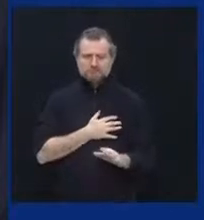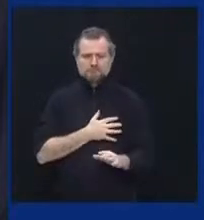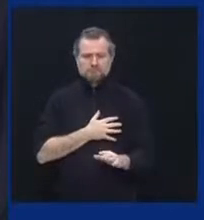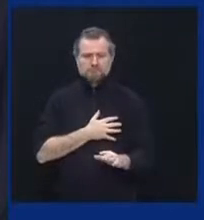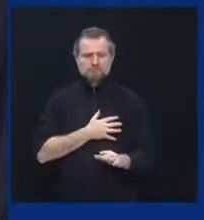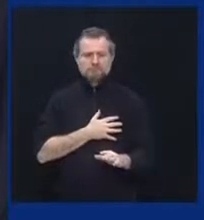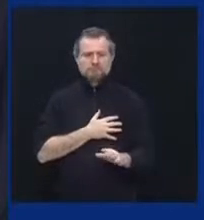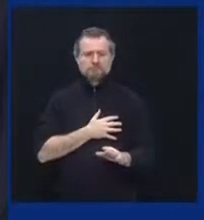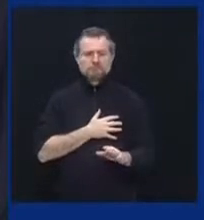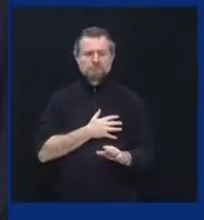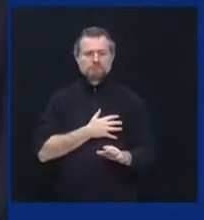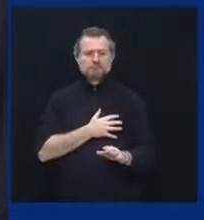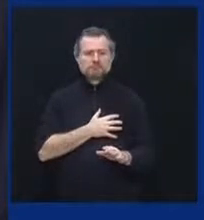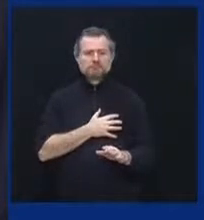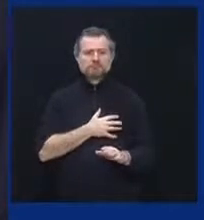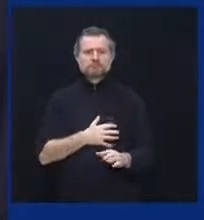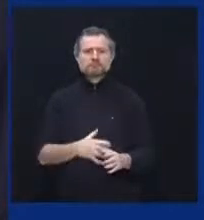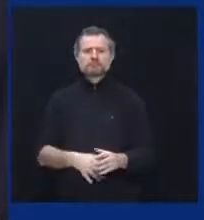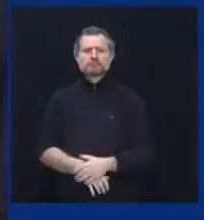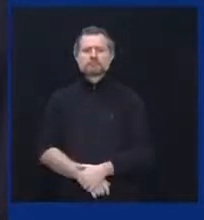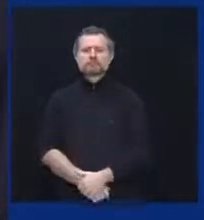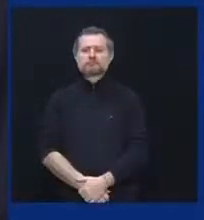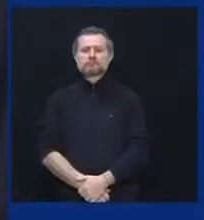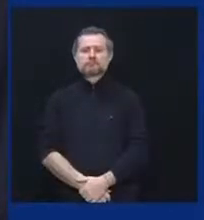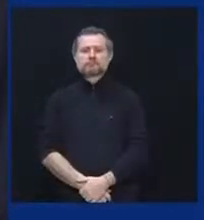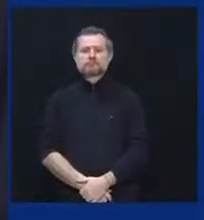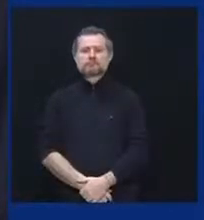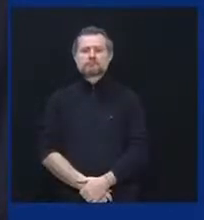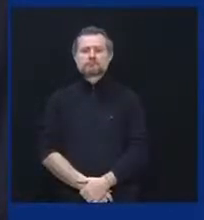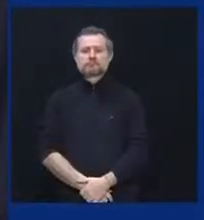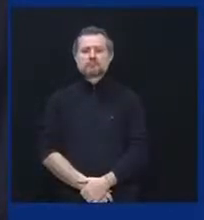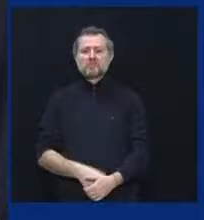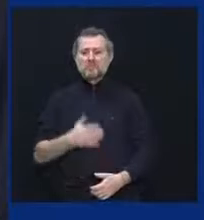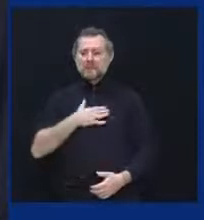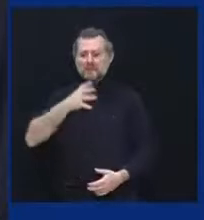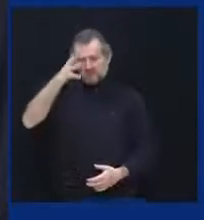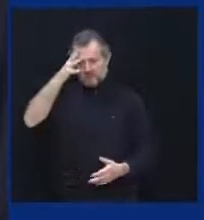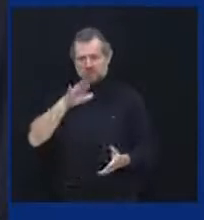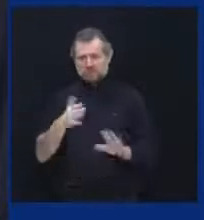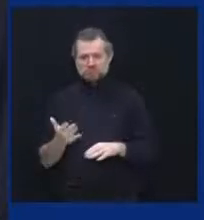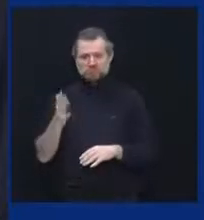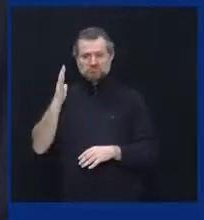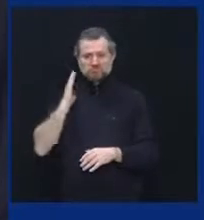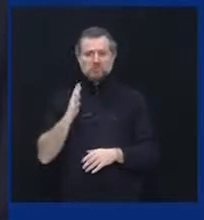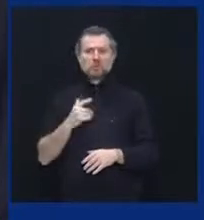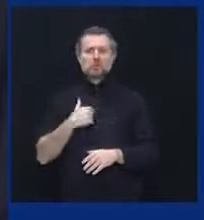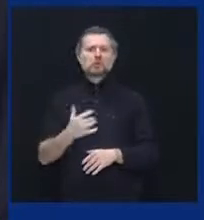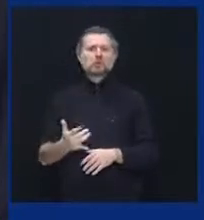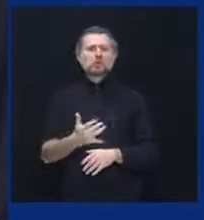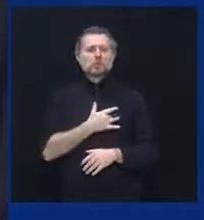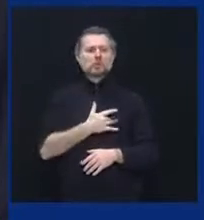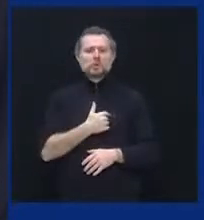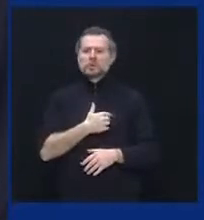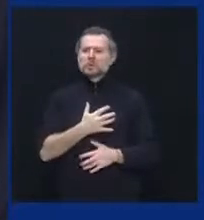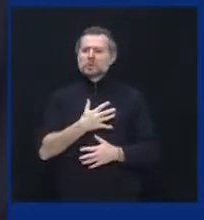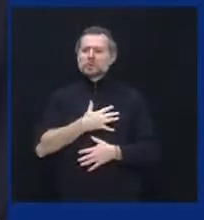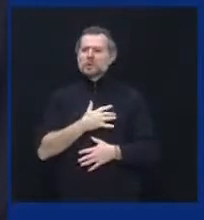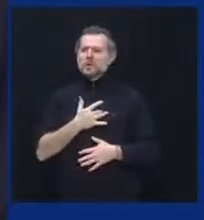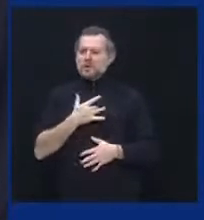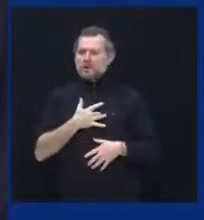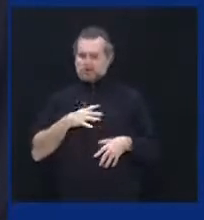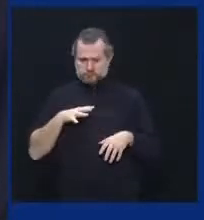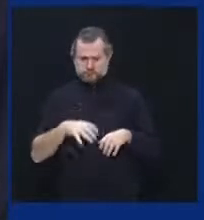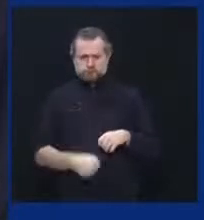I dealt with the loss of my father. The pain is so incredible